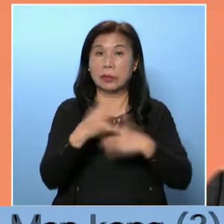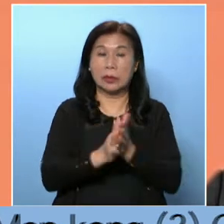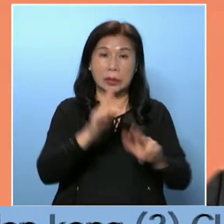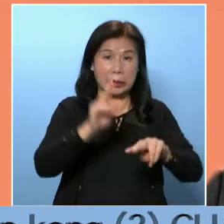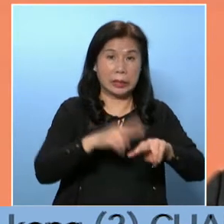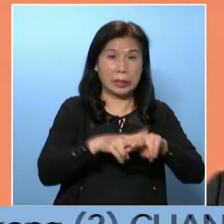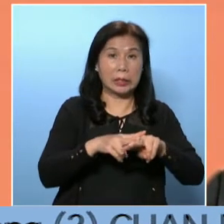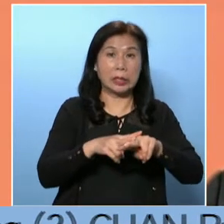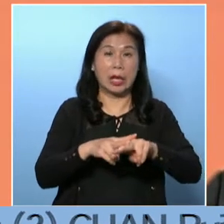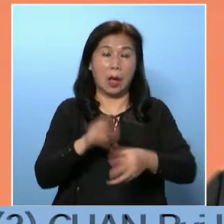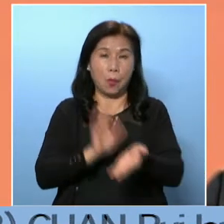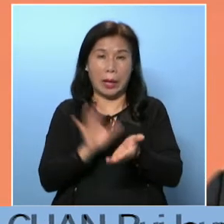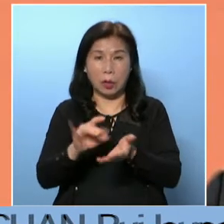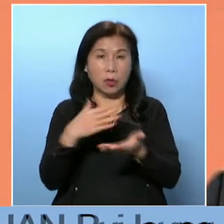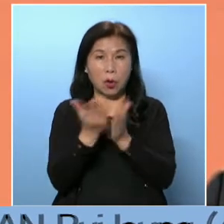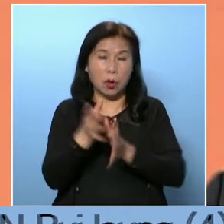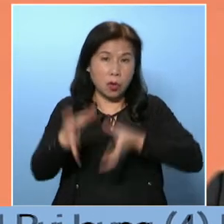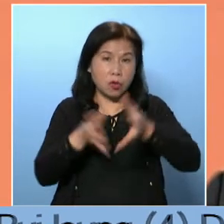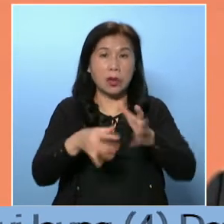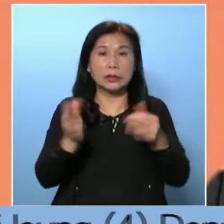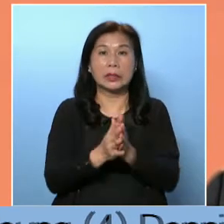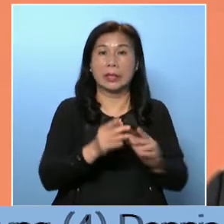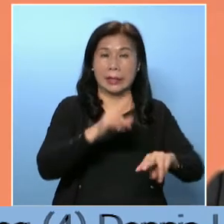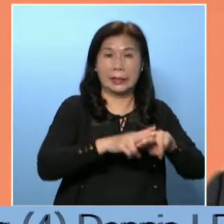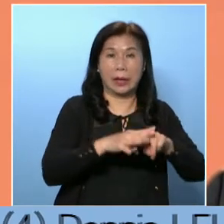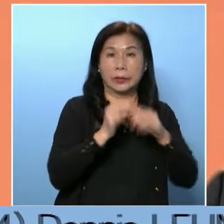infection control measures overseas. So we cannot